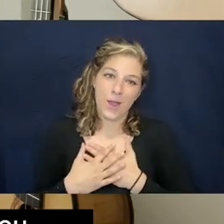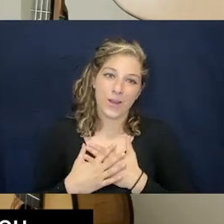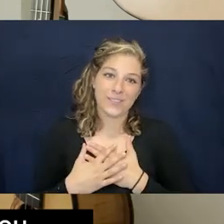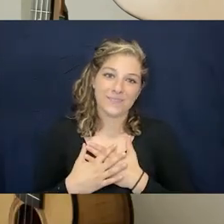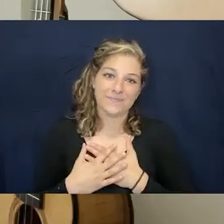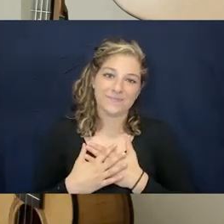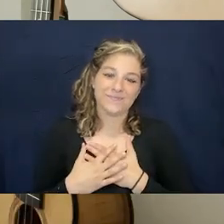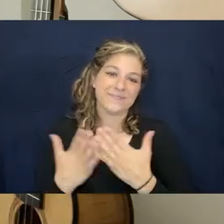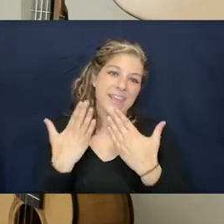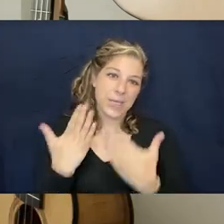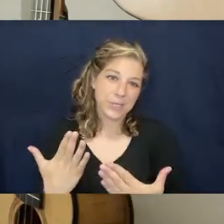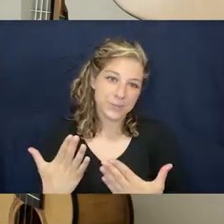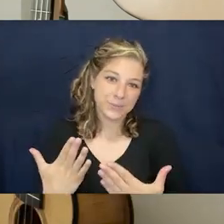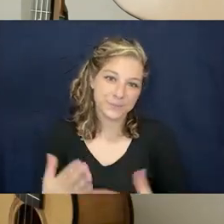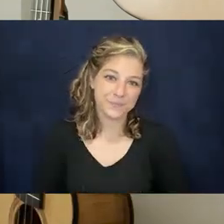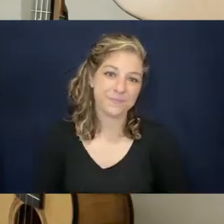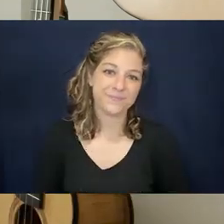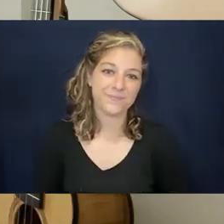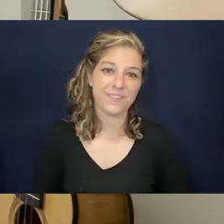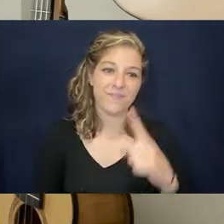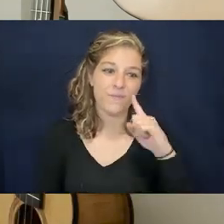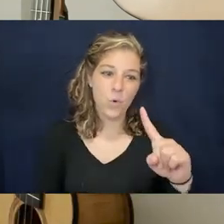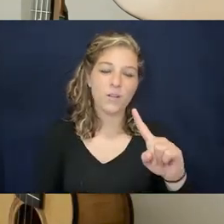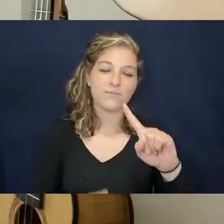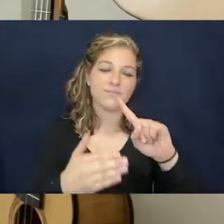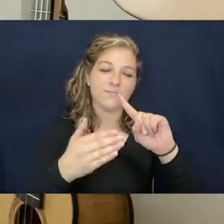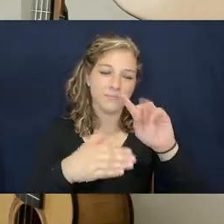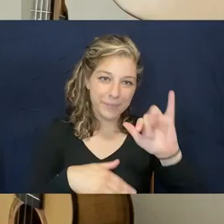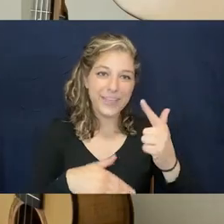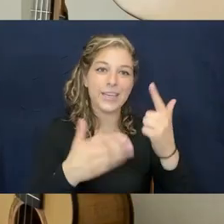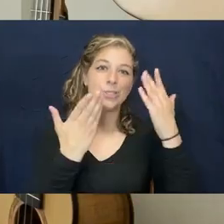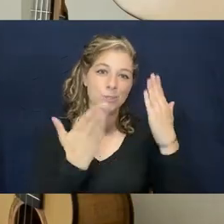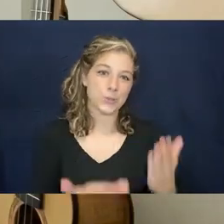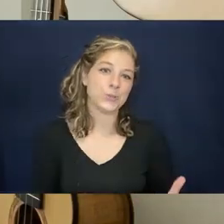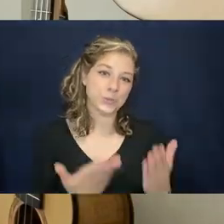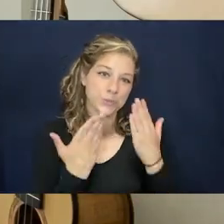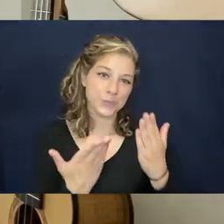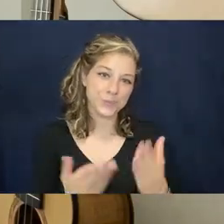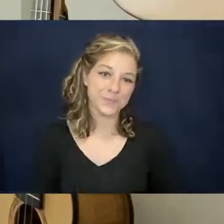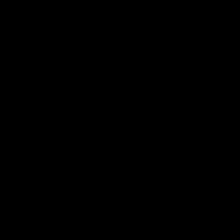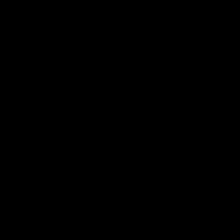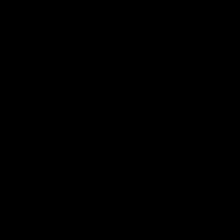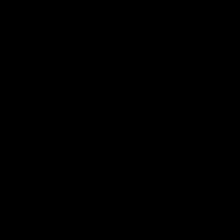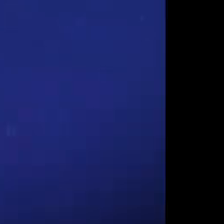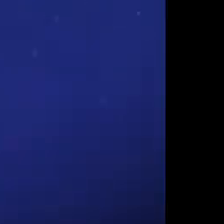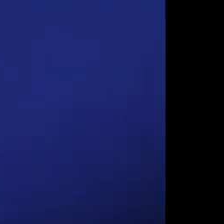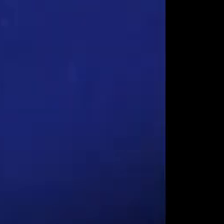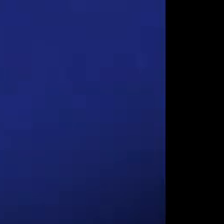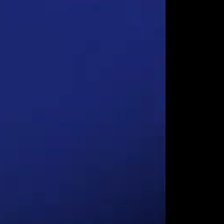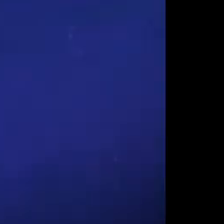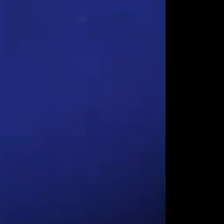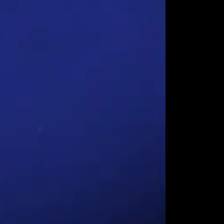person. But from my heart, thank you for being you.